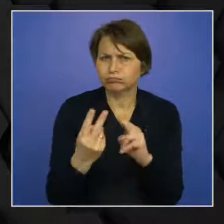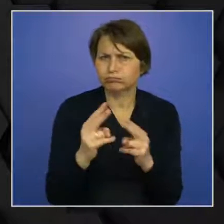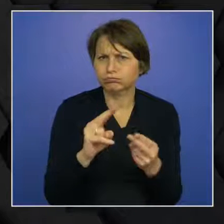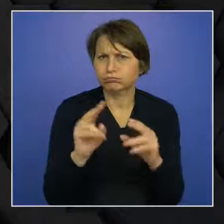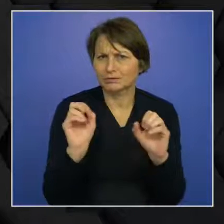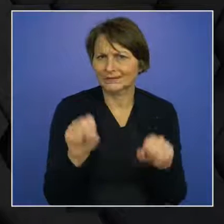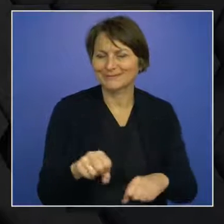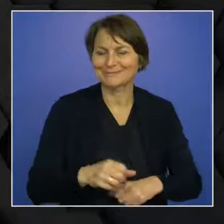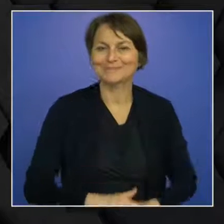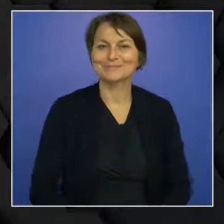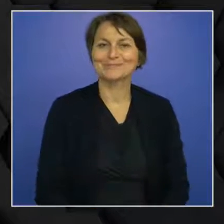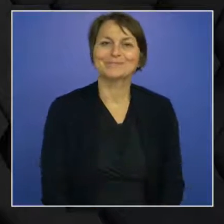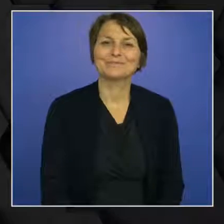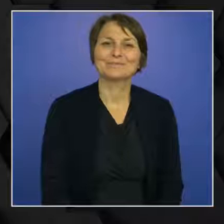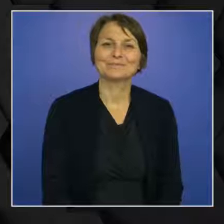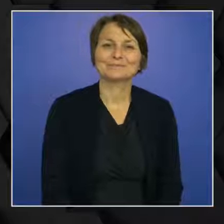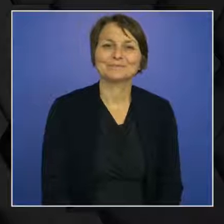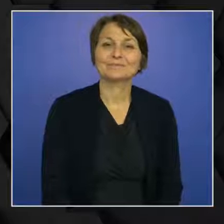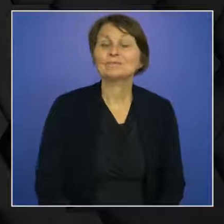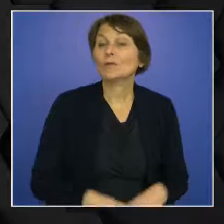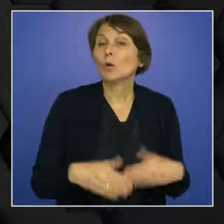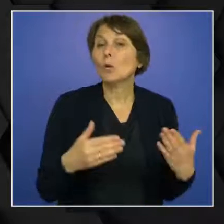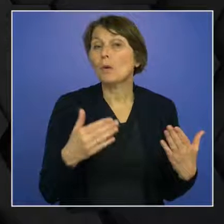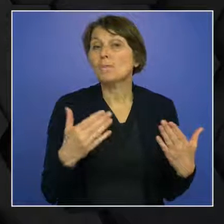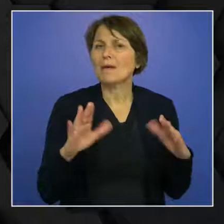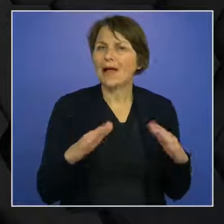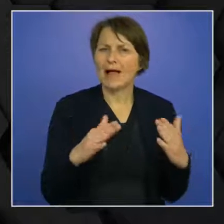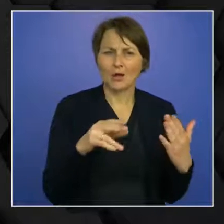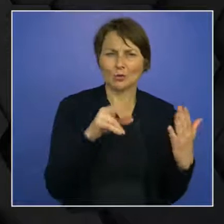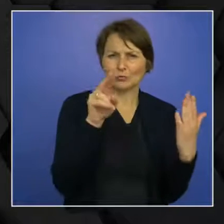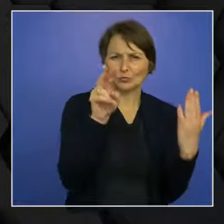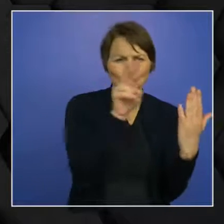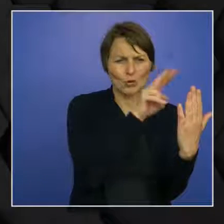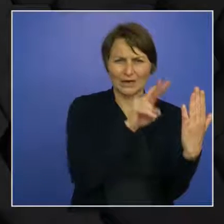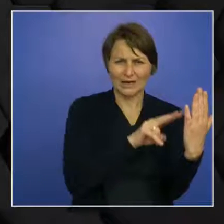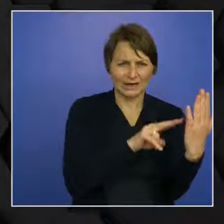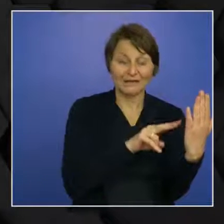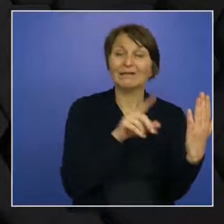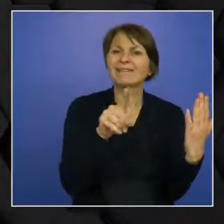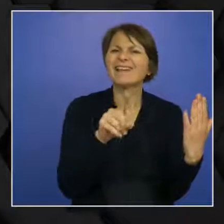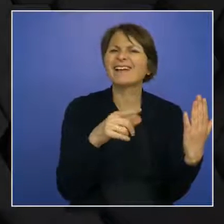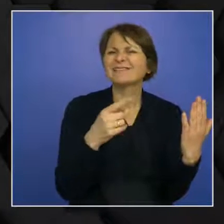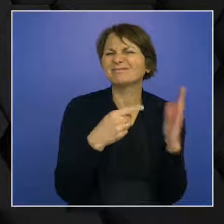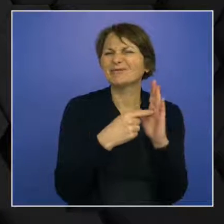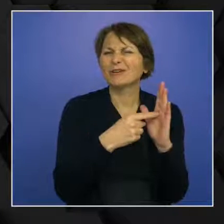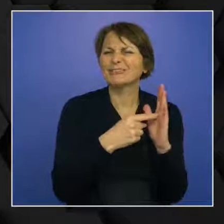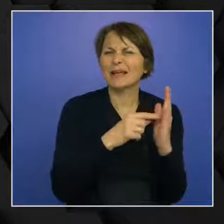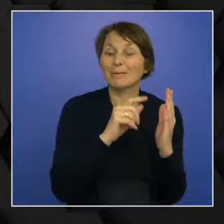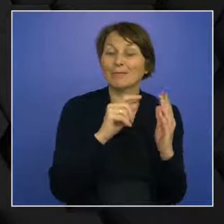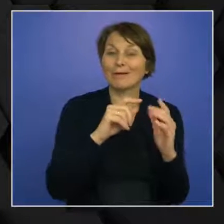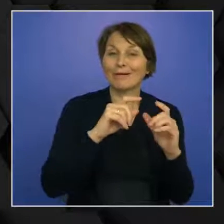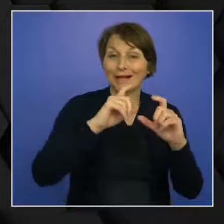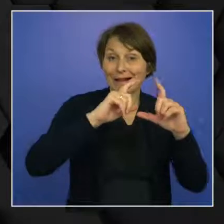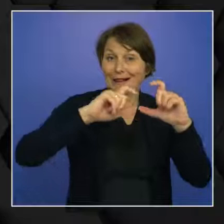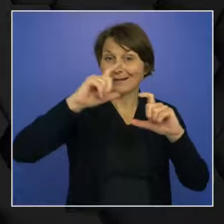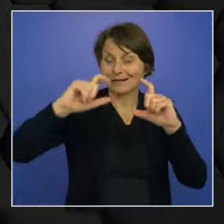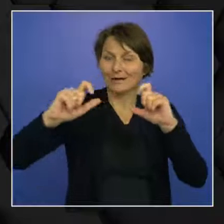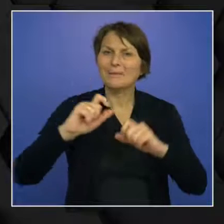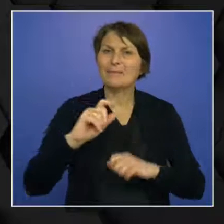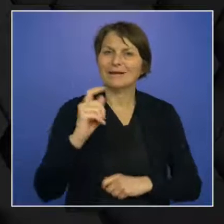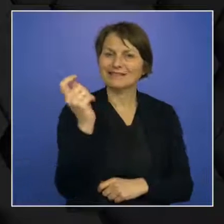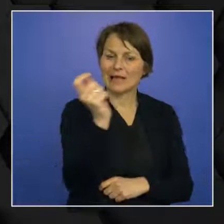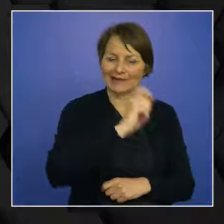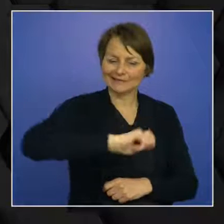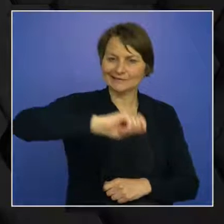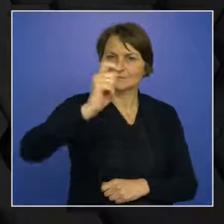Yeah, and also ease of reading. Like sometimes the handwritten fonts are look really cool, but Yeah. are not